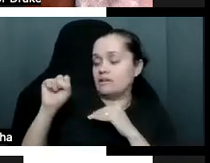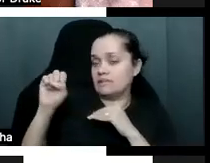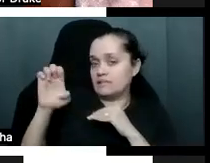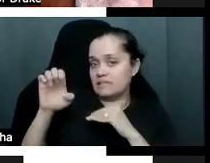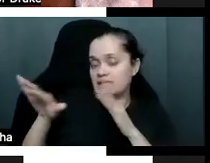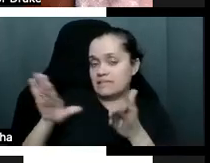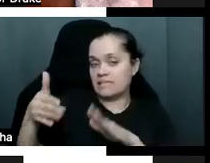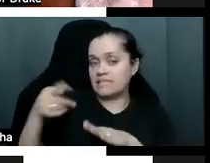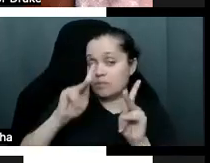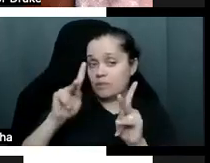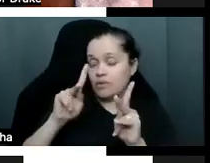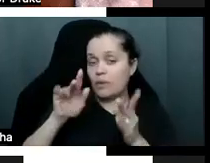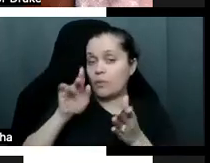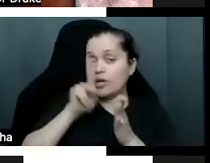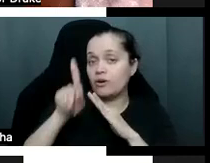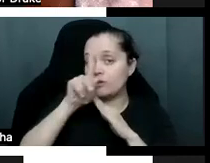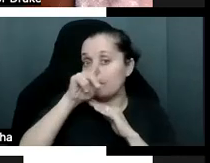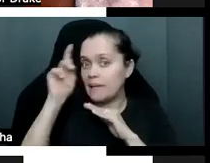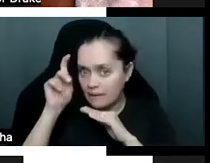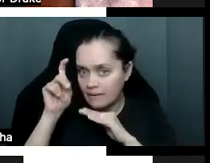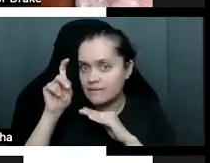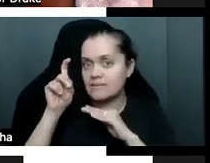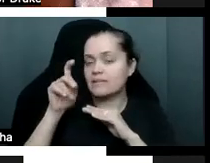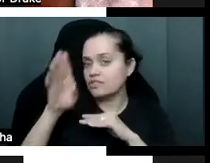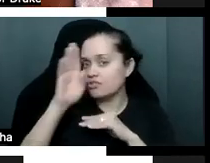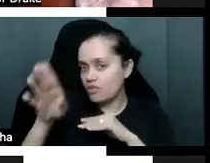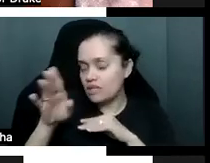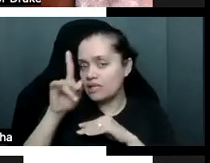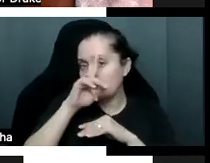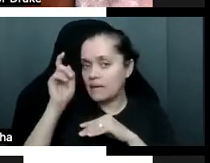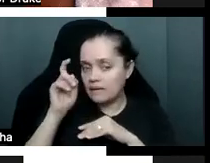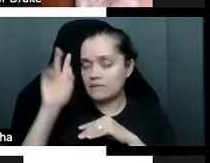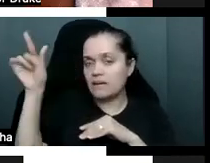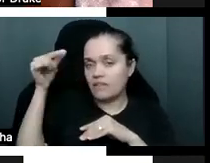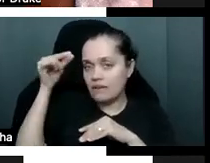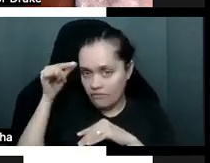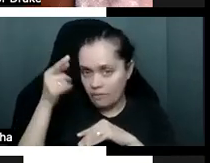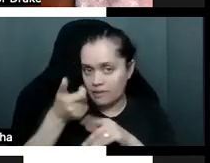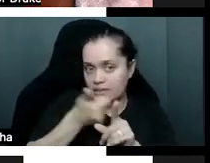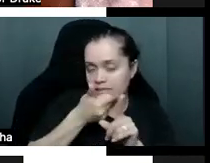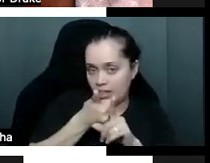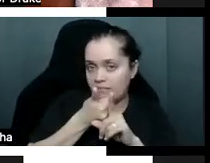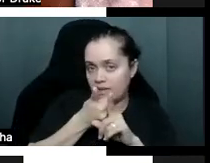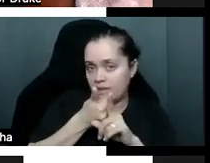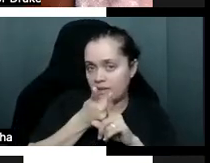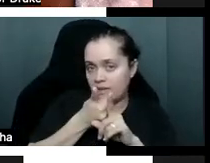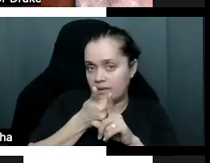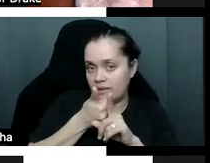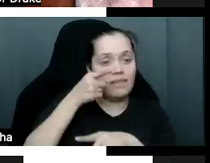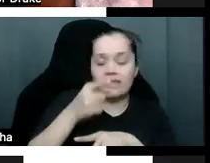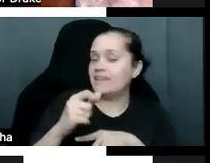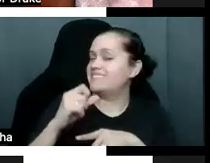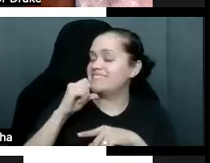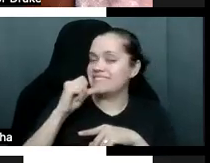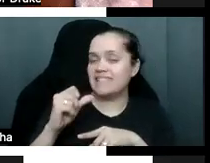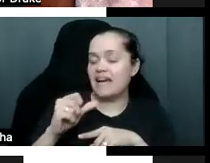who were killed because of the state, directly because of the government. This is not the